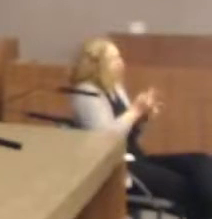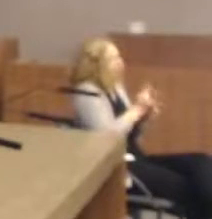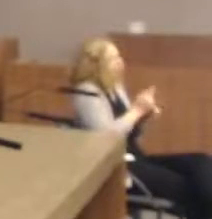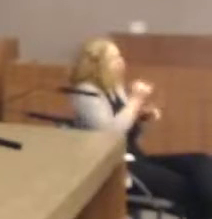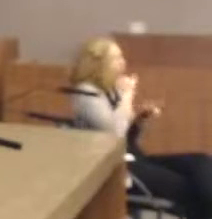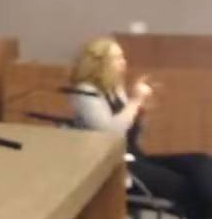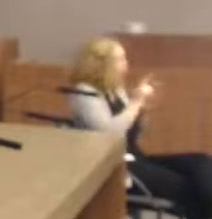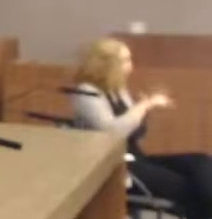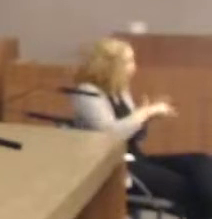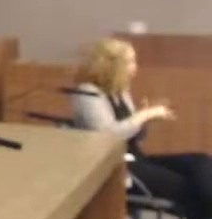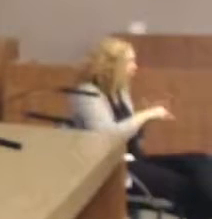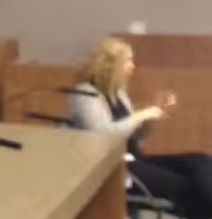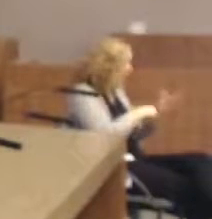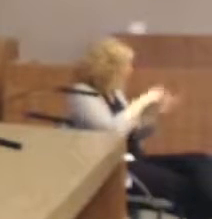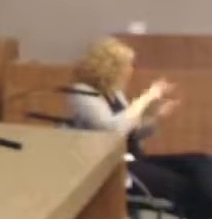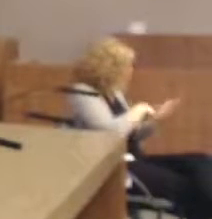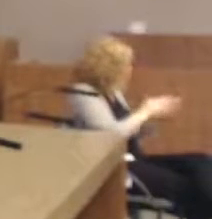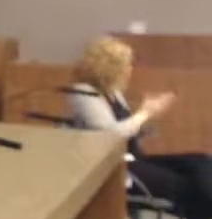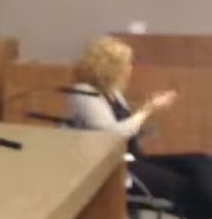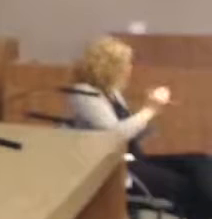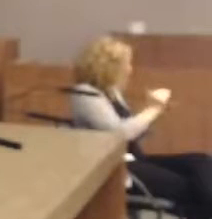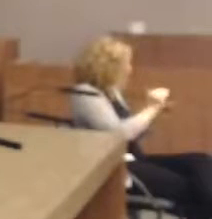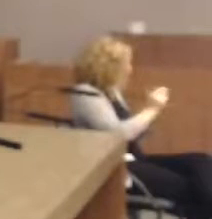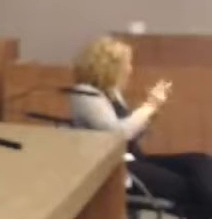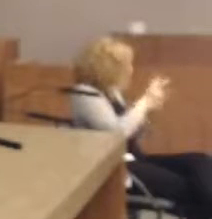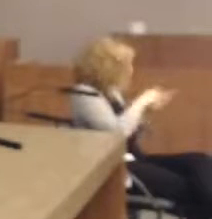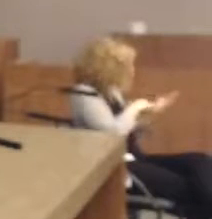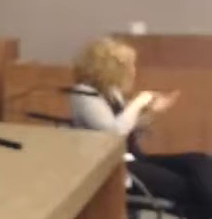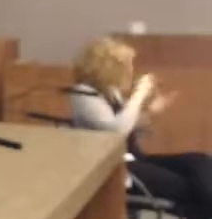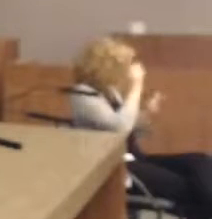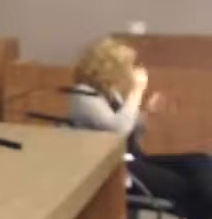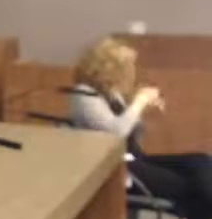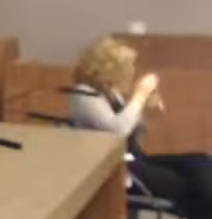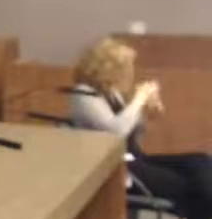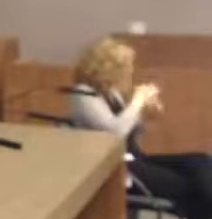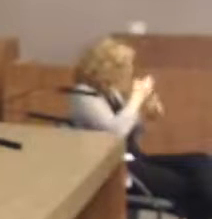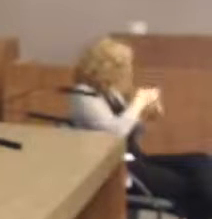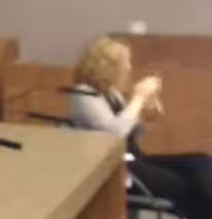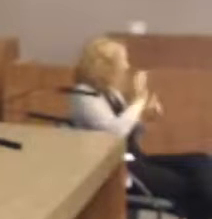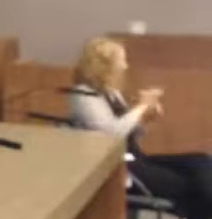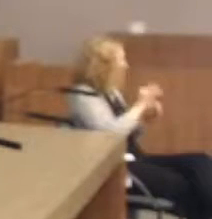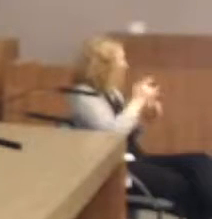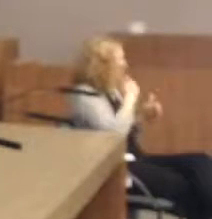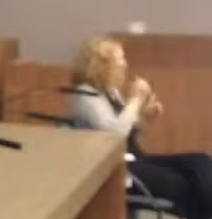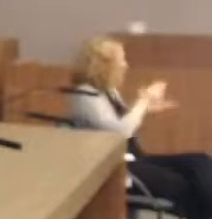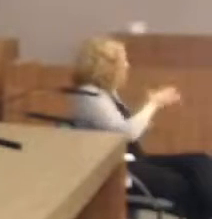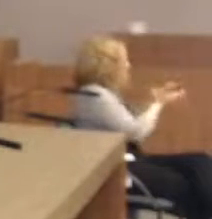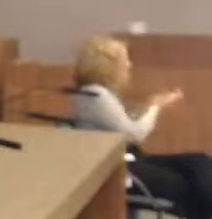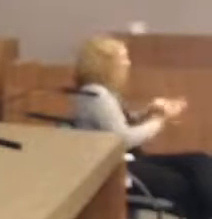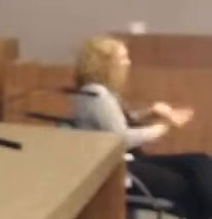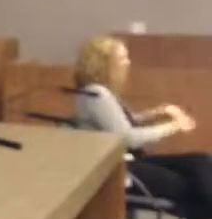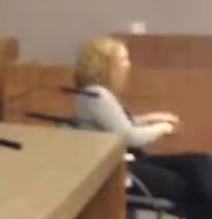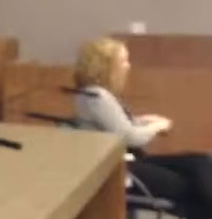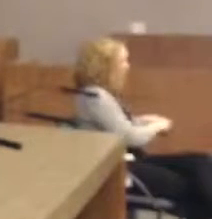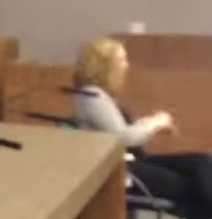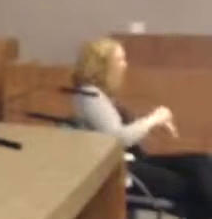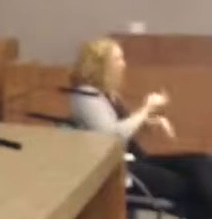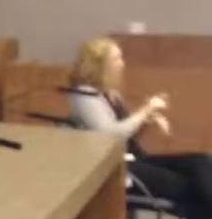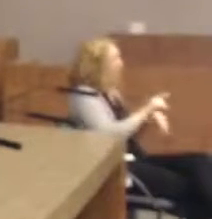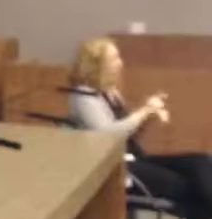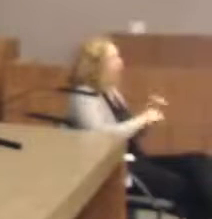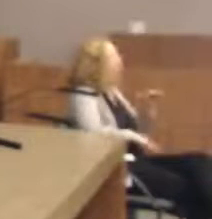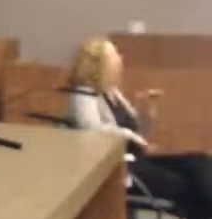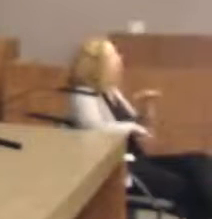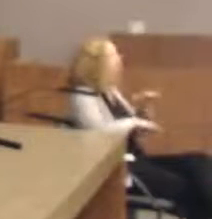on the page? Right? So you're not taking that information in, right? It's useless. You should probably just close the book because you've gotten to the